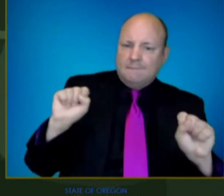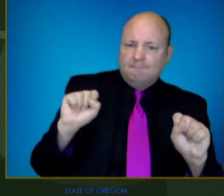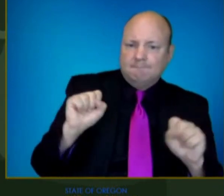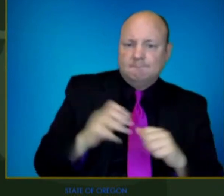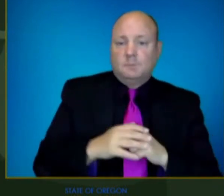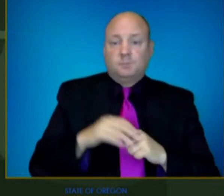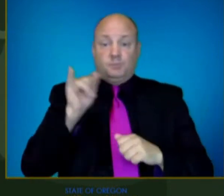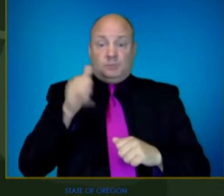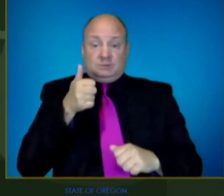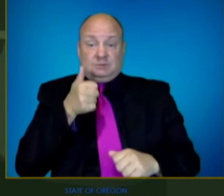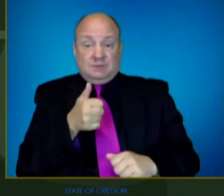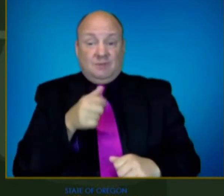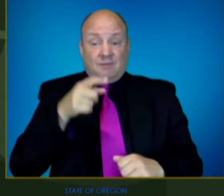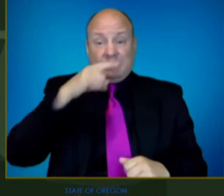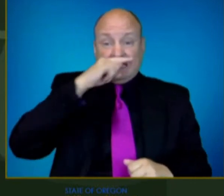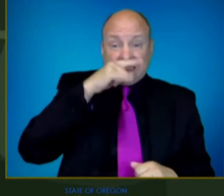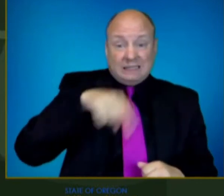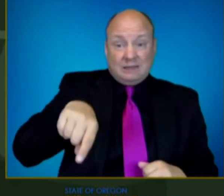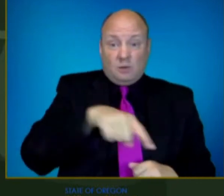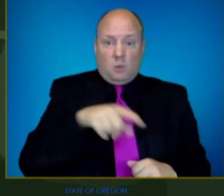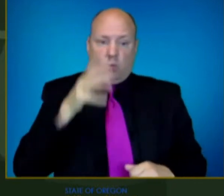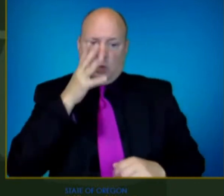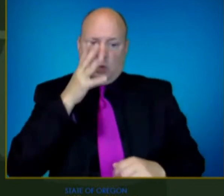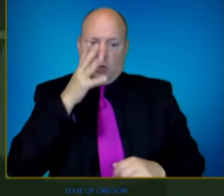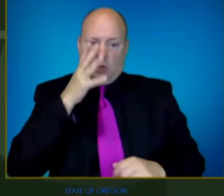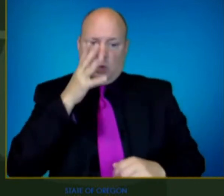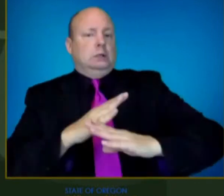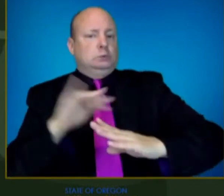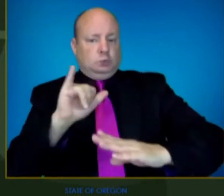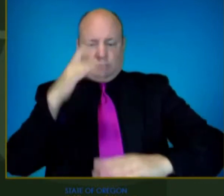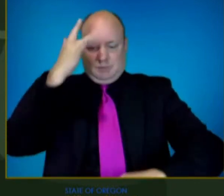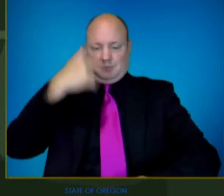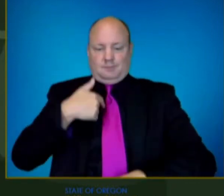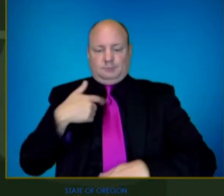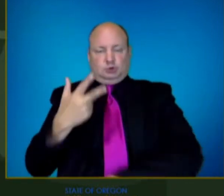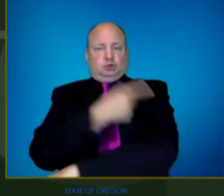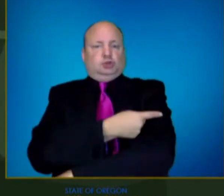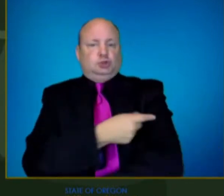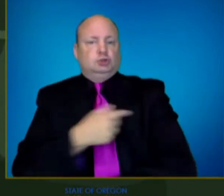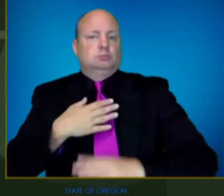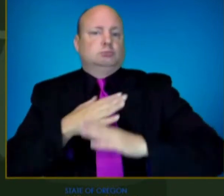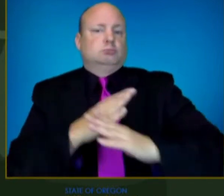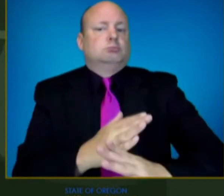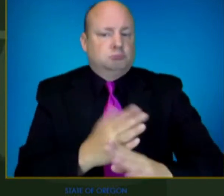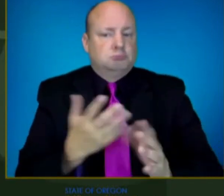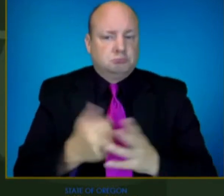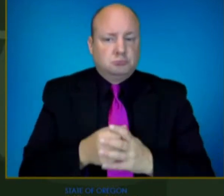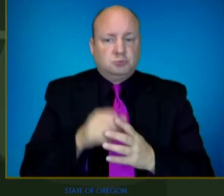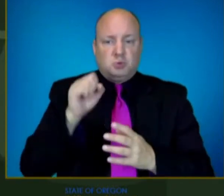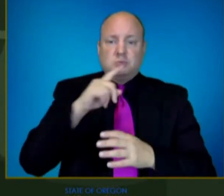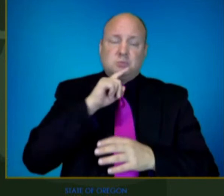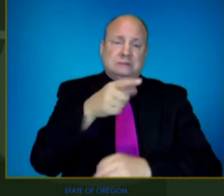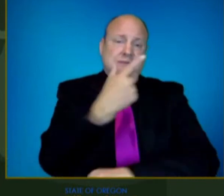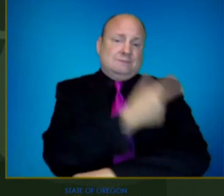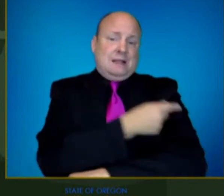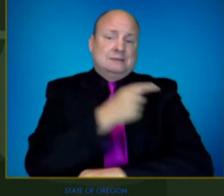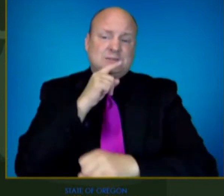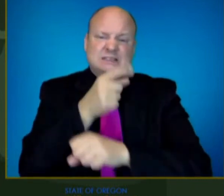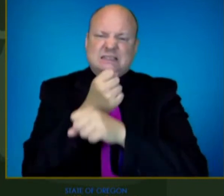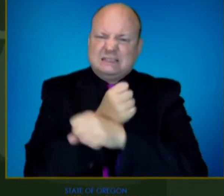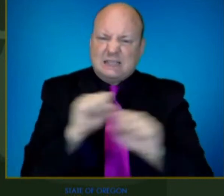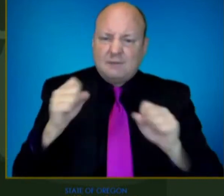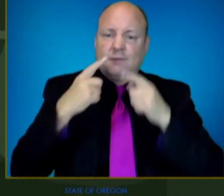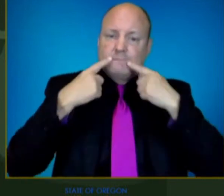kids, are protected from COVID-19. For more information about vaccine safety, effectiveness, and availability, go to